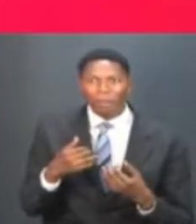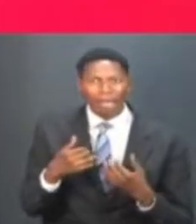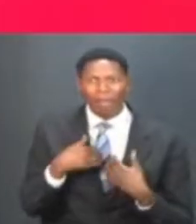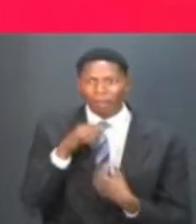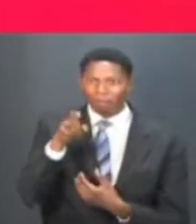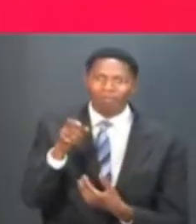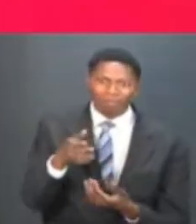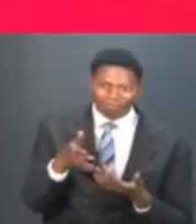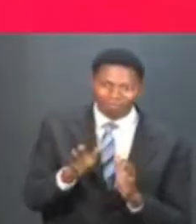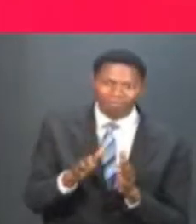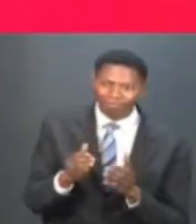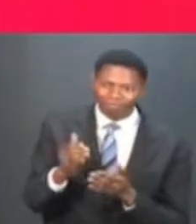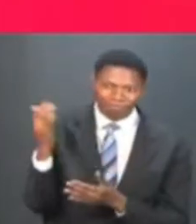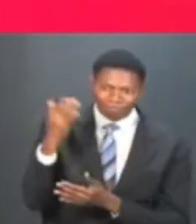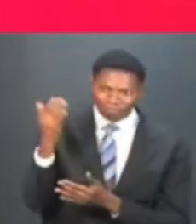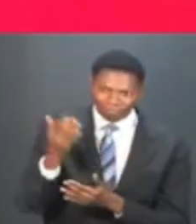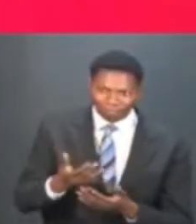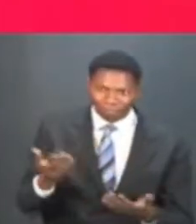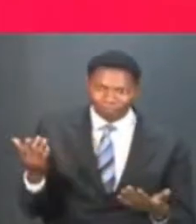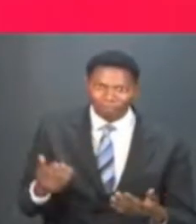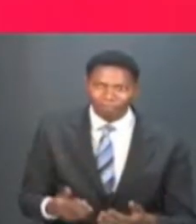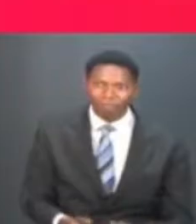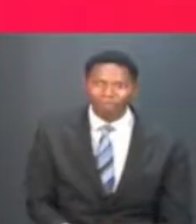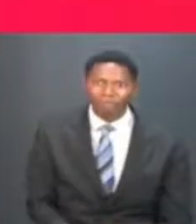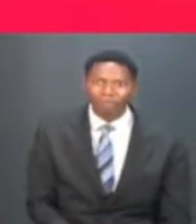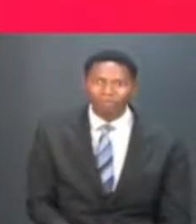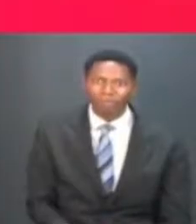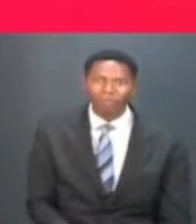Okay. Yes, please.